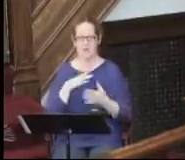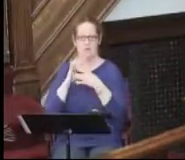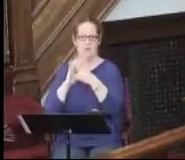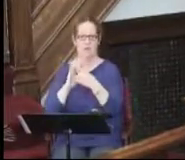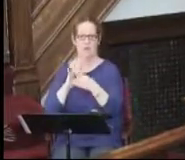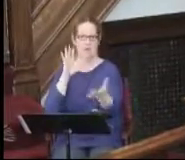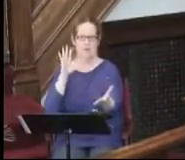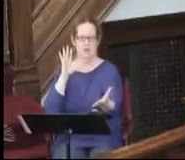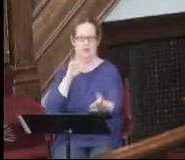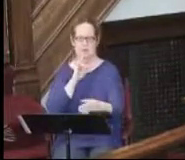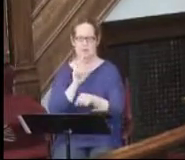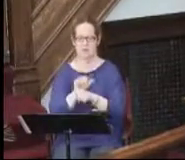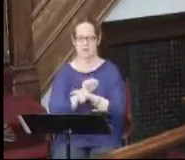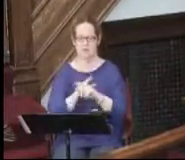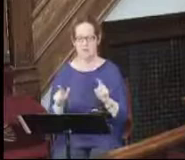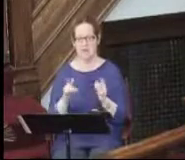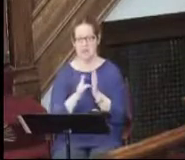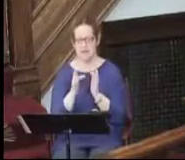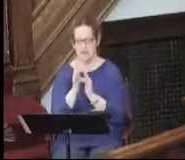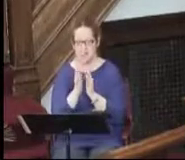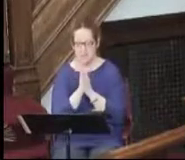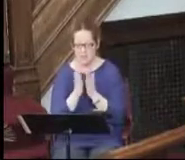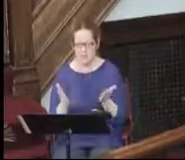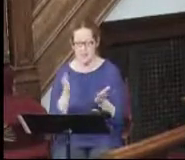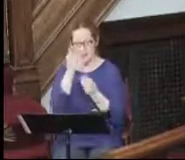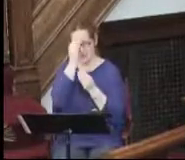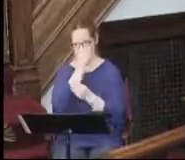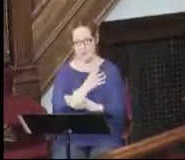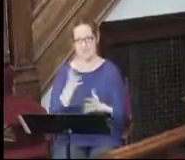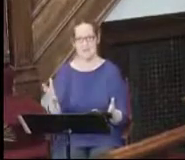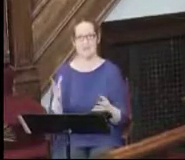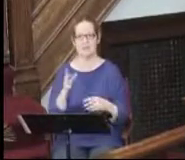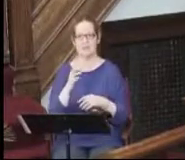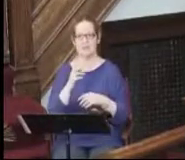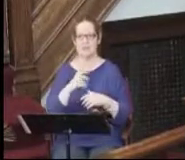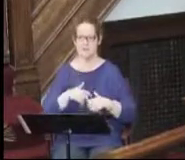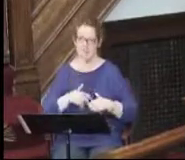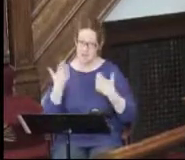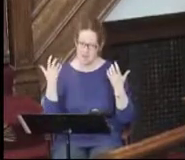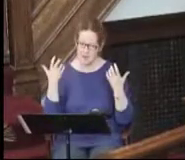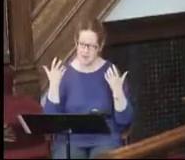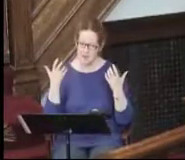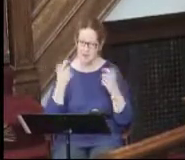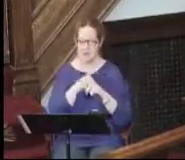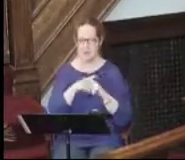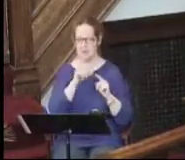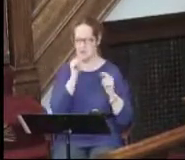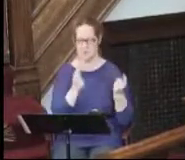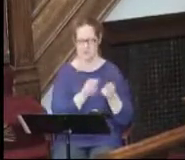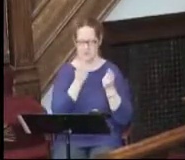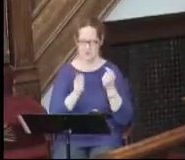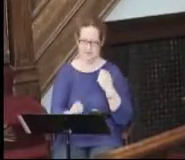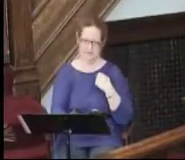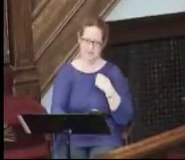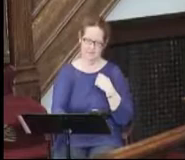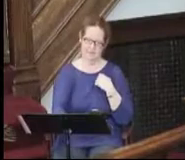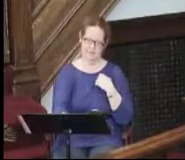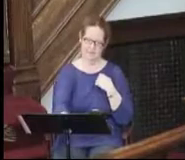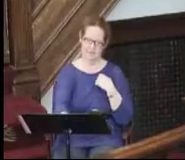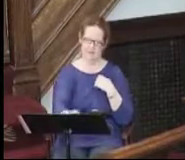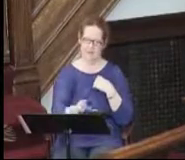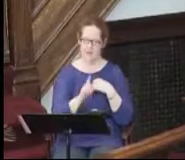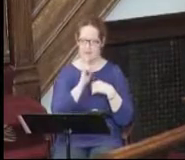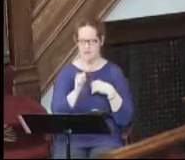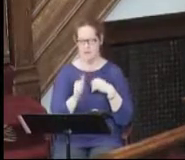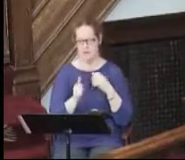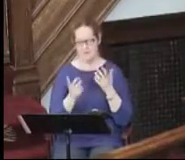relationships. However, in the Bible it says, be angry, but sin not. And so